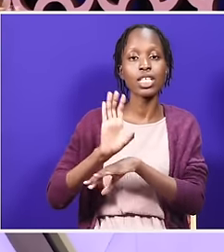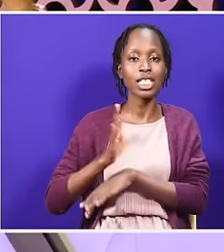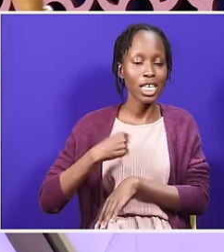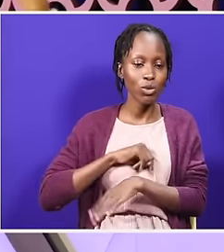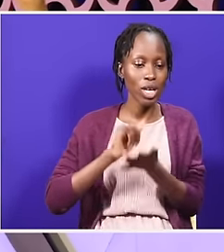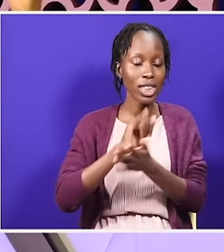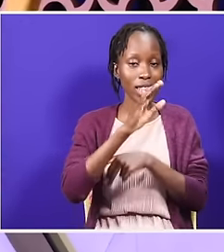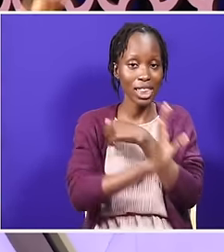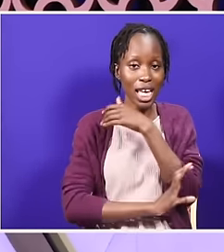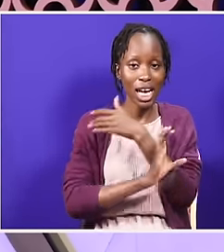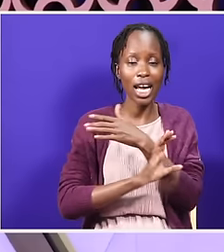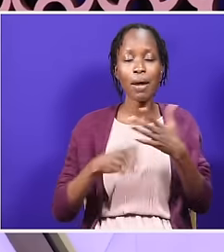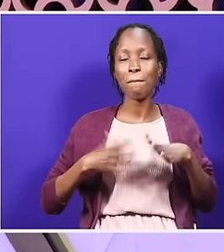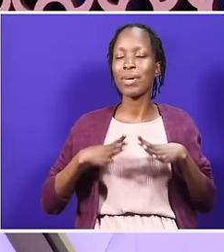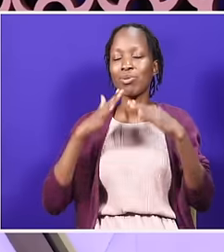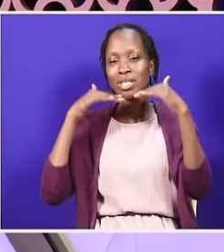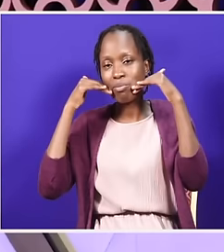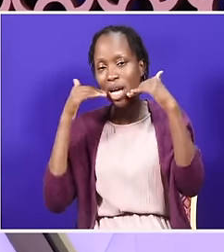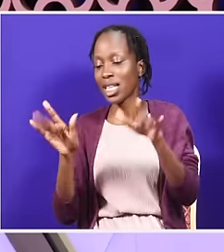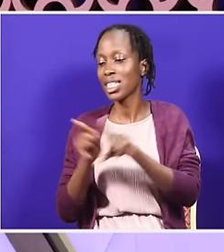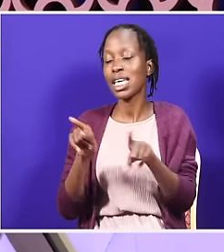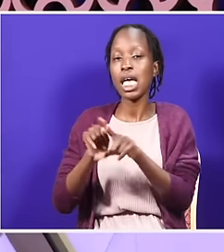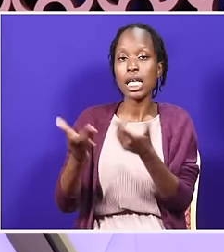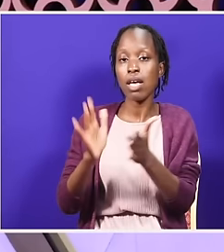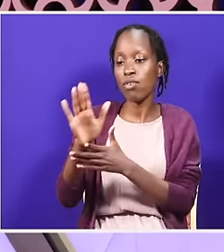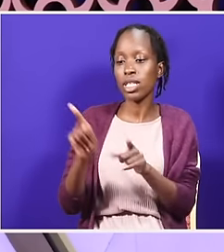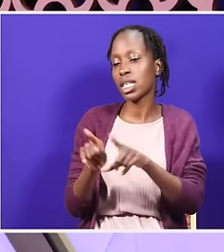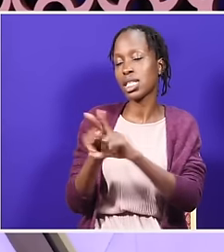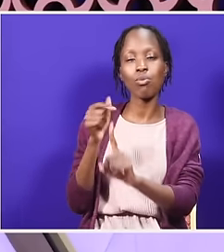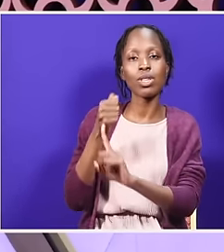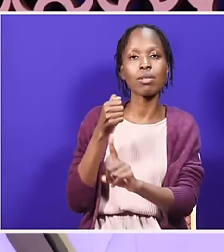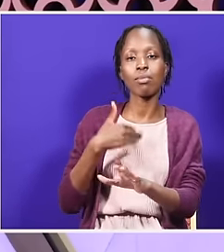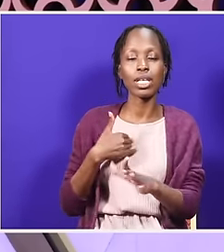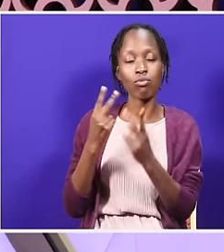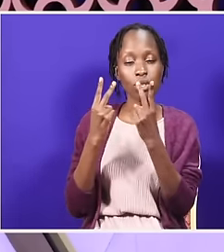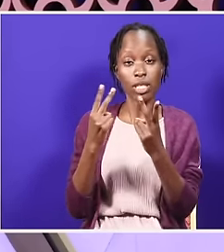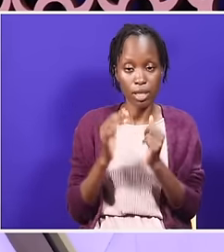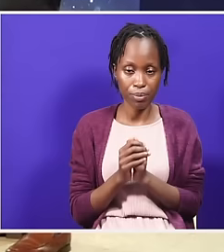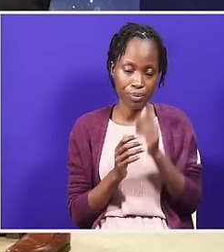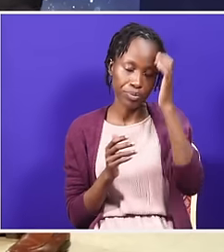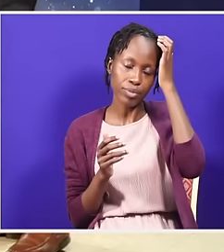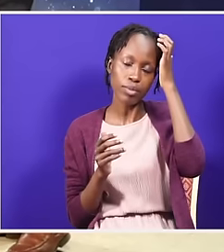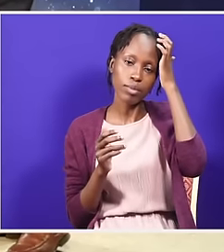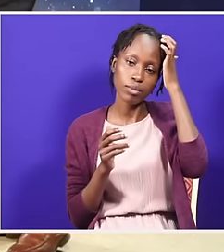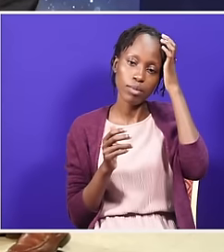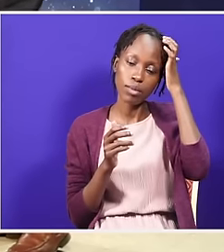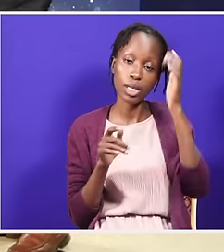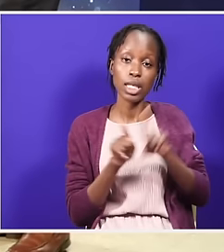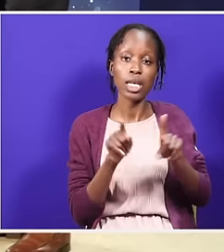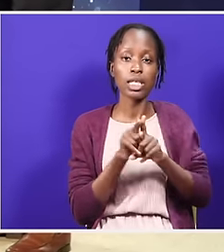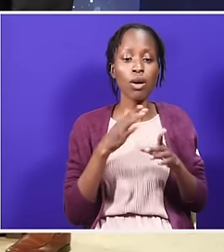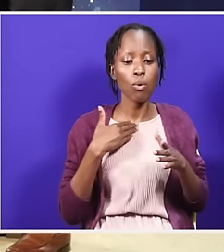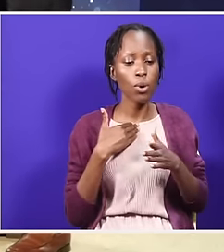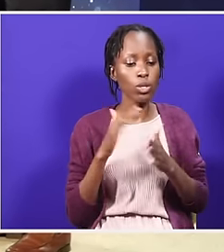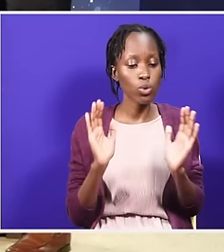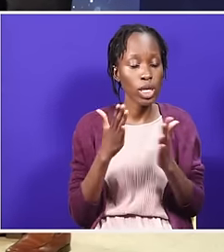People are smiling. People are serving you. Amen. It's really making a difference. Amen. It is. Yeah, amen. Yeah. No, I would encourage those who would like to